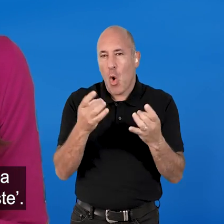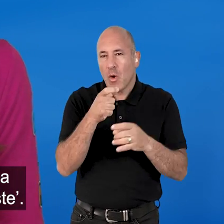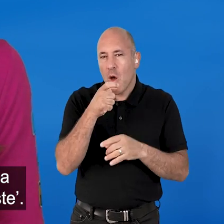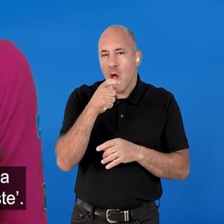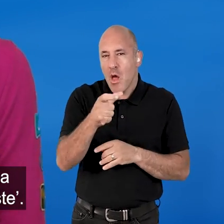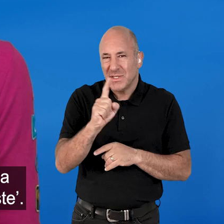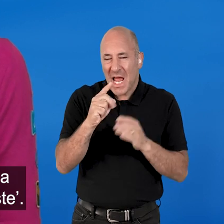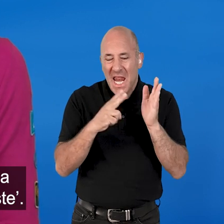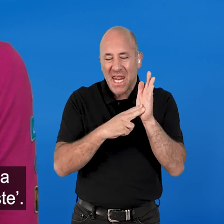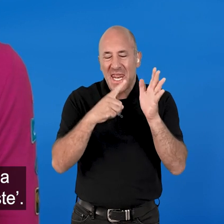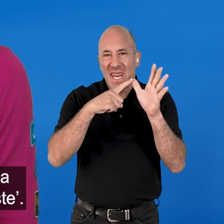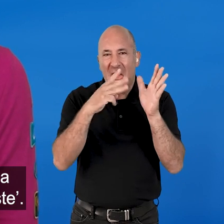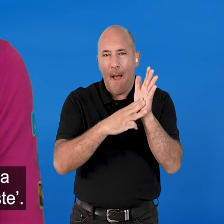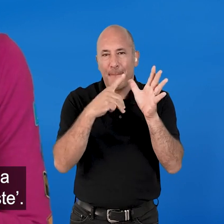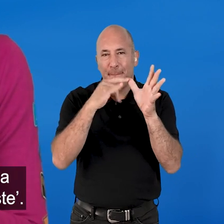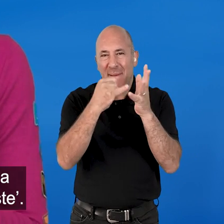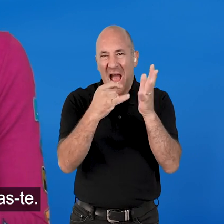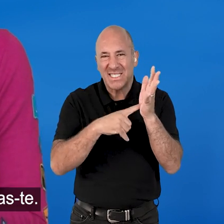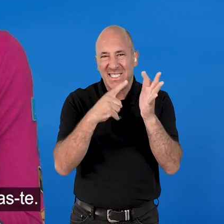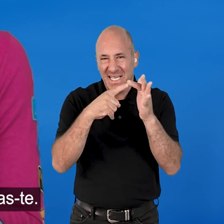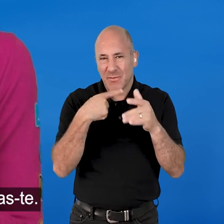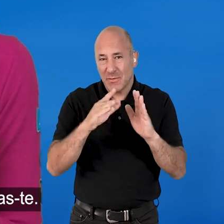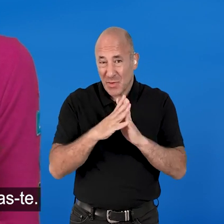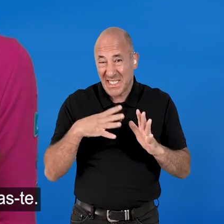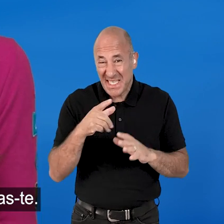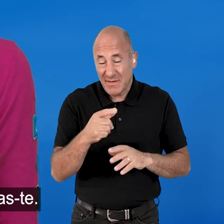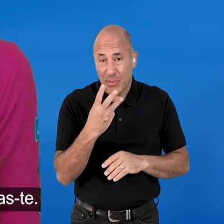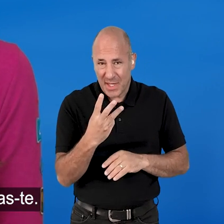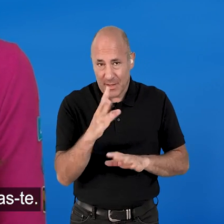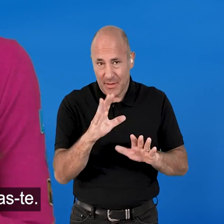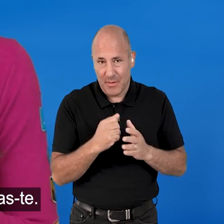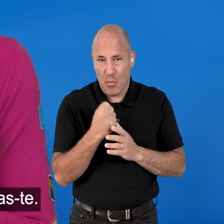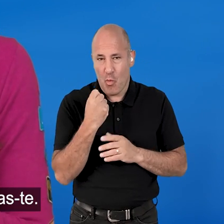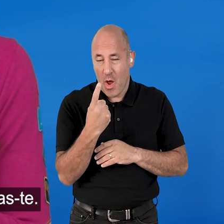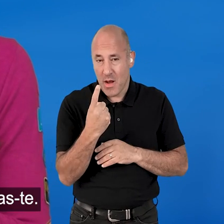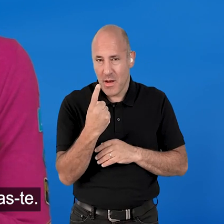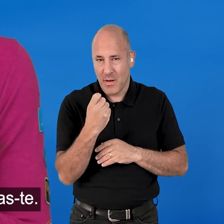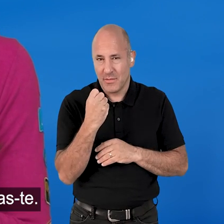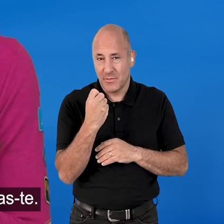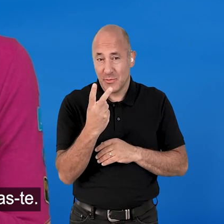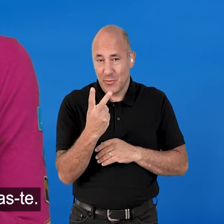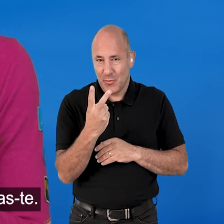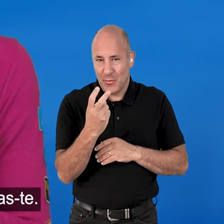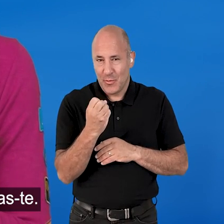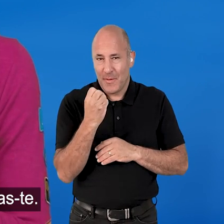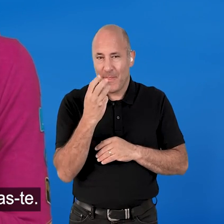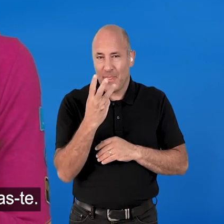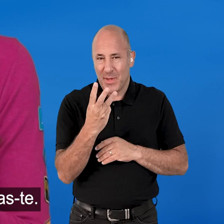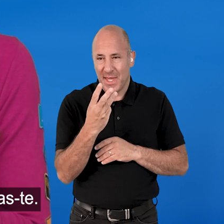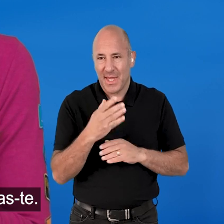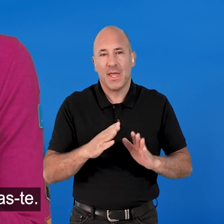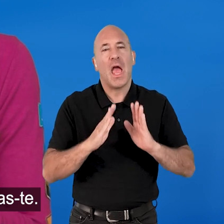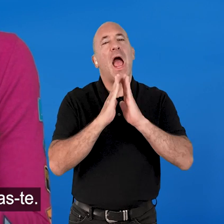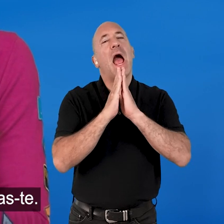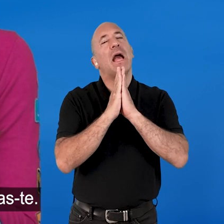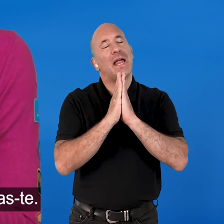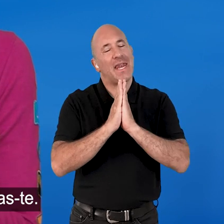code word, which is Namaste. Ready? After 3. 1, 2,